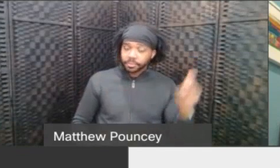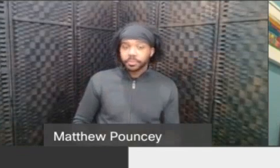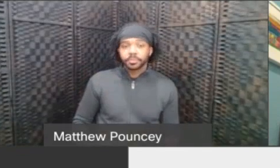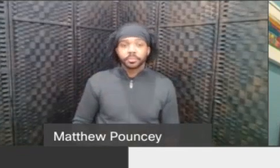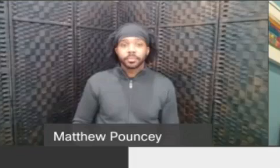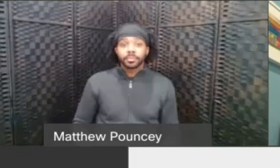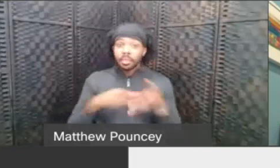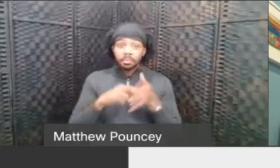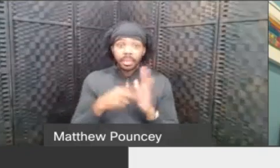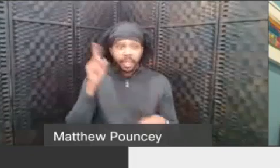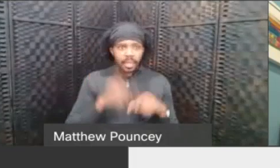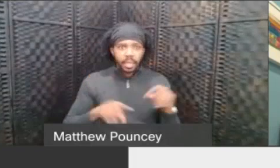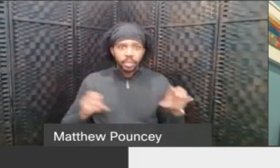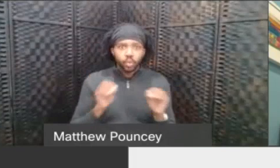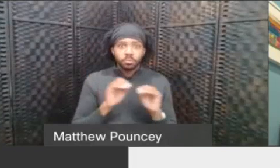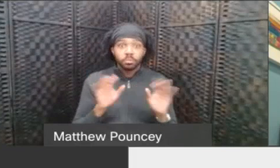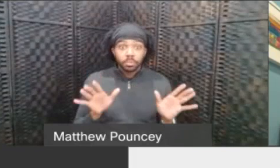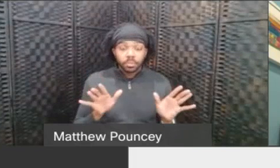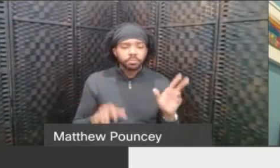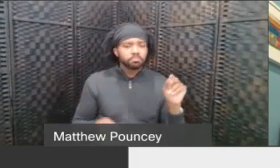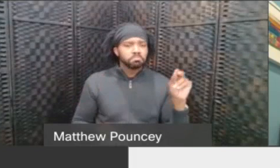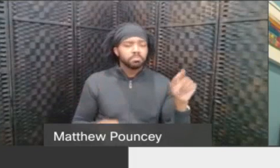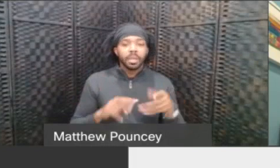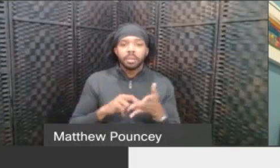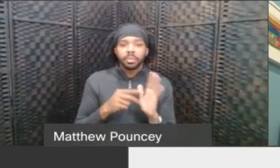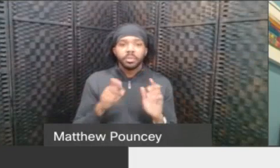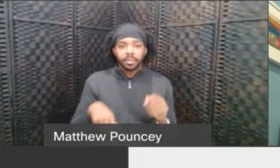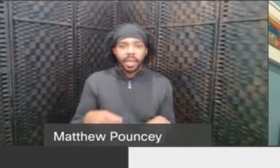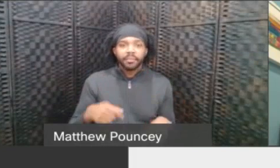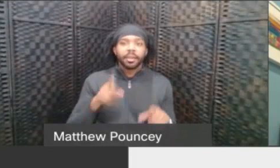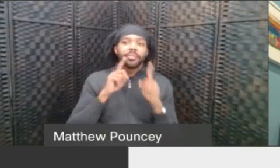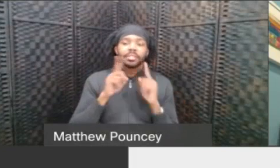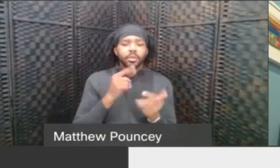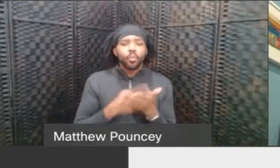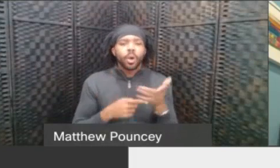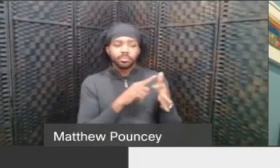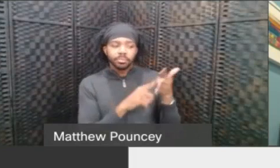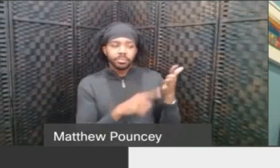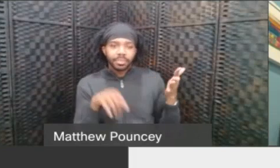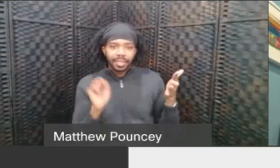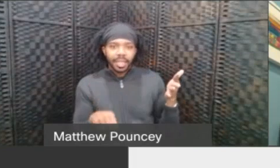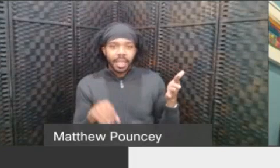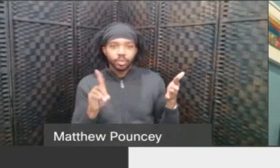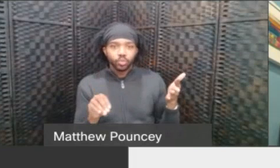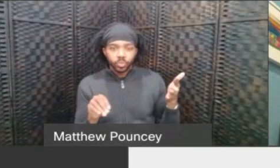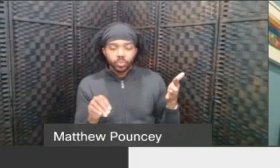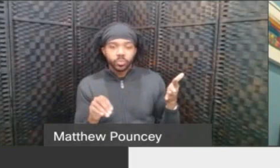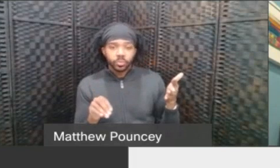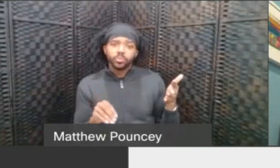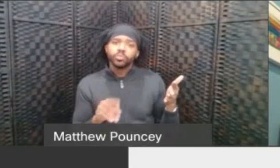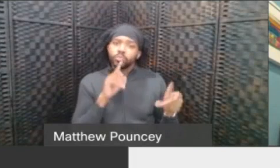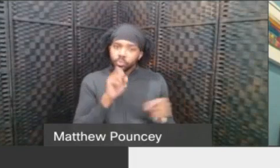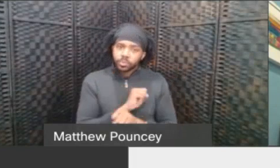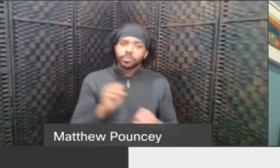Doesn't mean they can't do anything. It means there needs to be a conversation about what they can do. And there should be real consideration given then